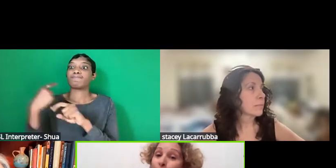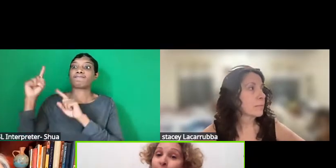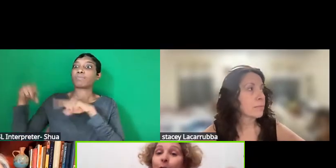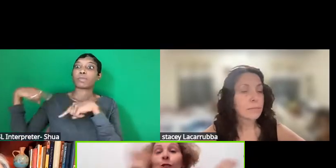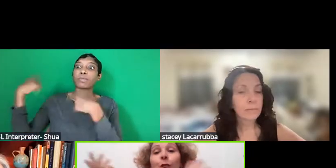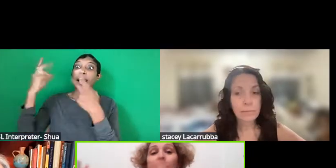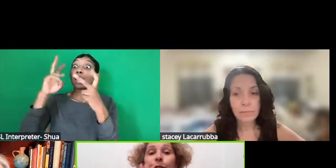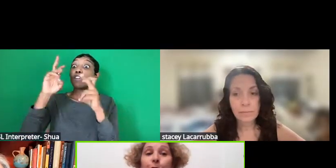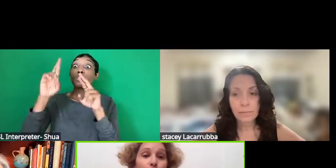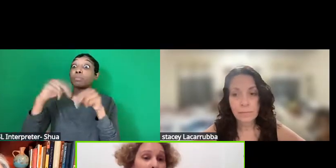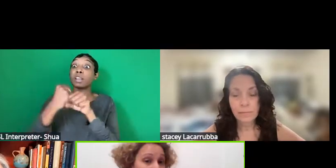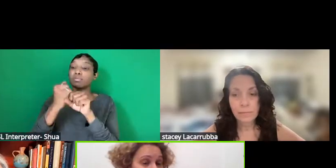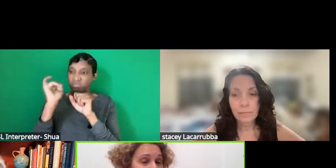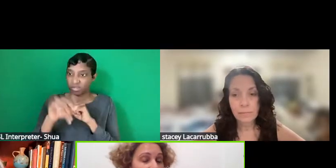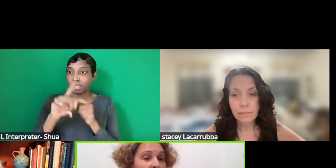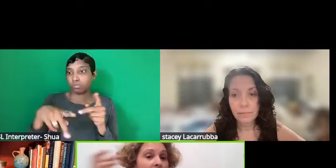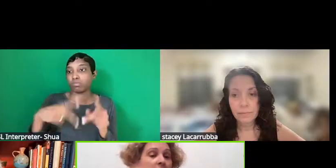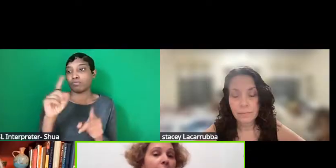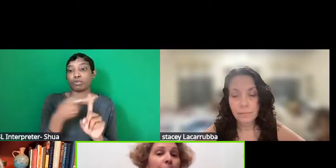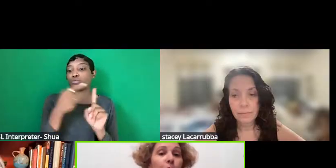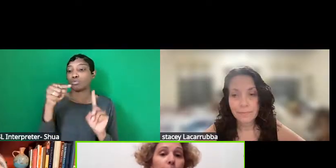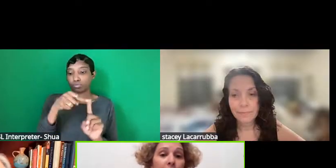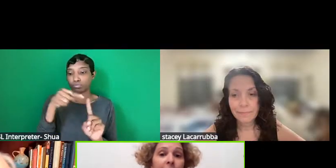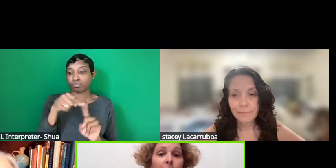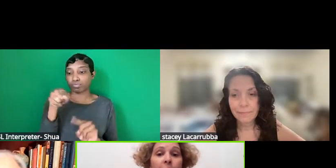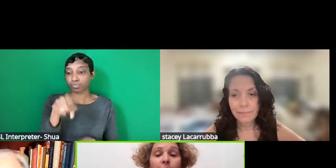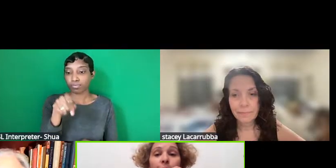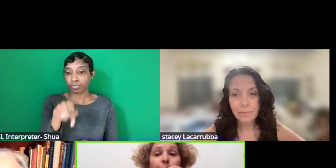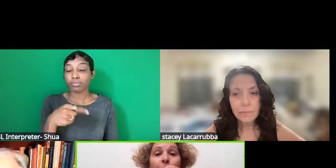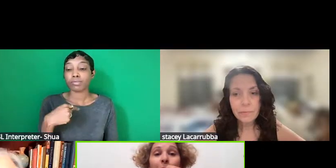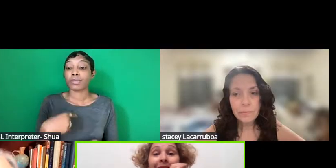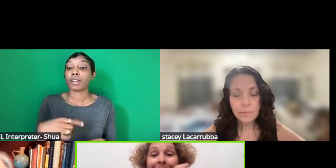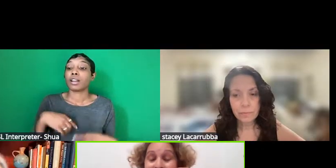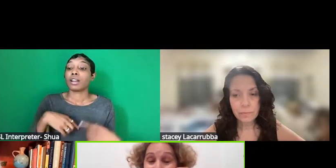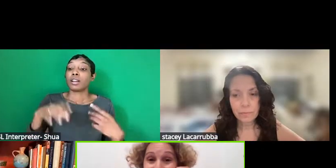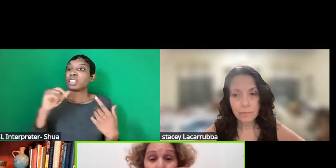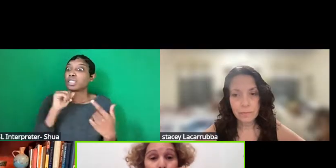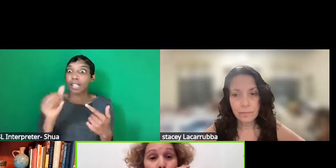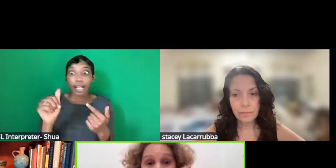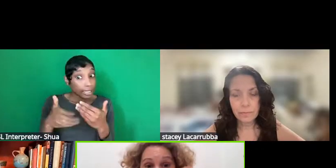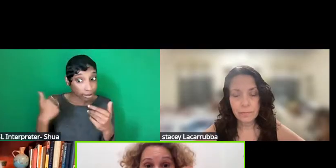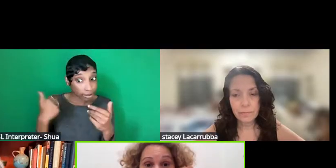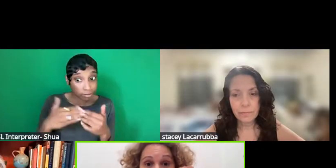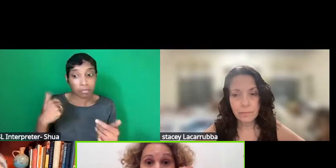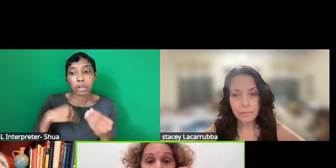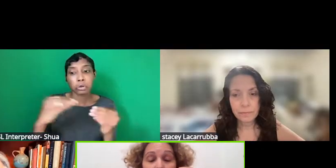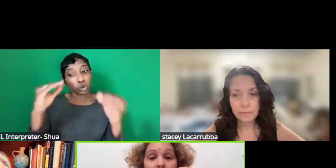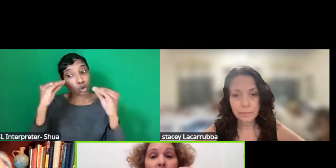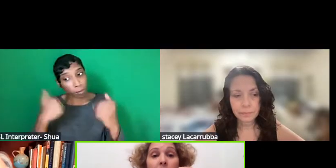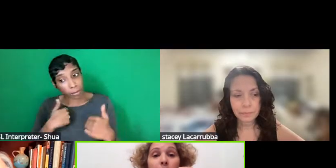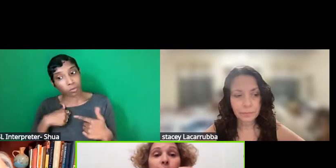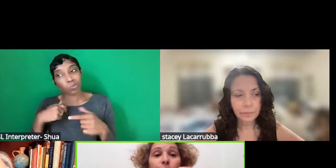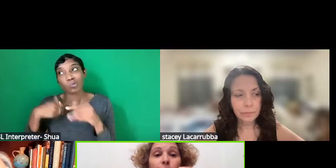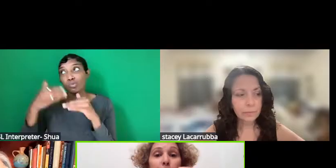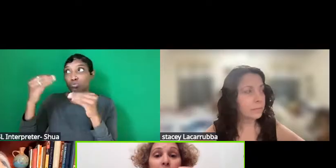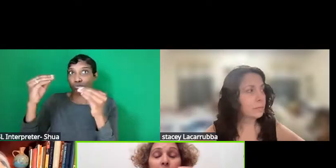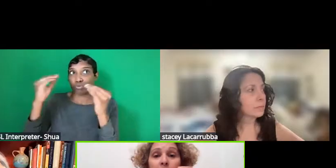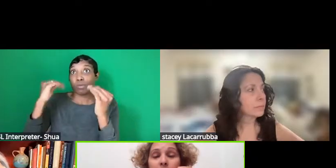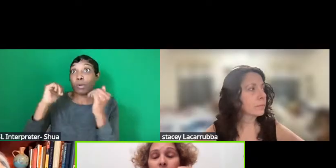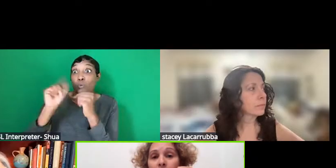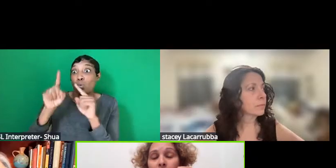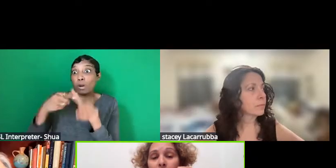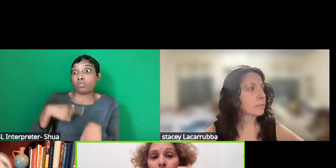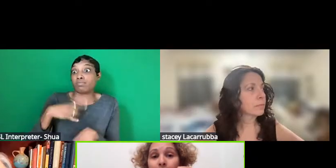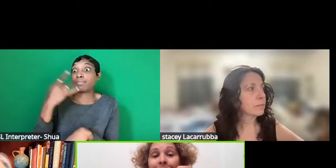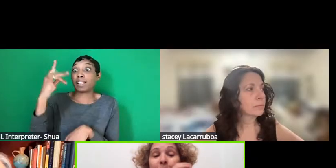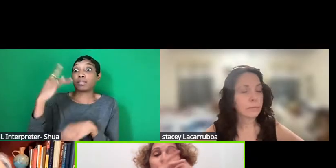too hard, it also isn't too easy. I taught myself how to do this when I was 18 and I was away at college. And so to me,